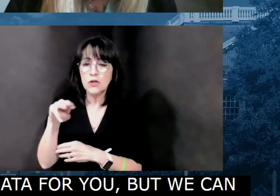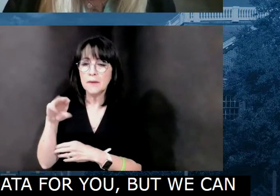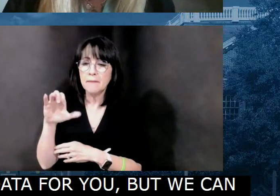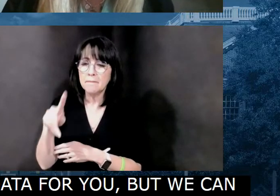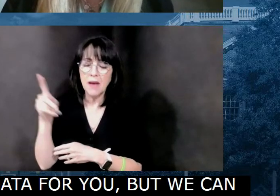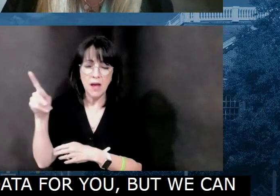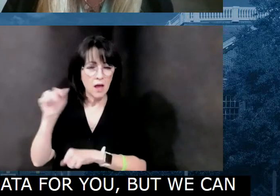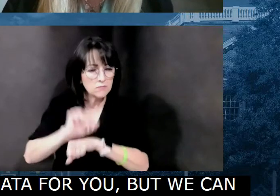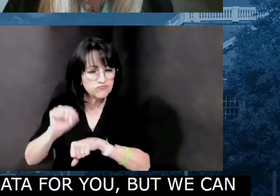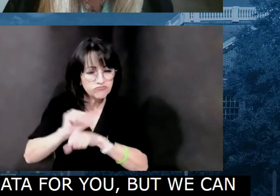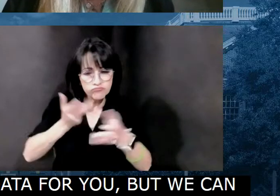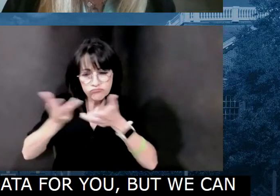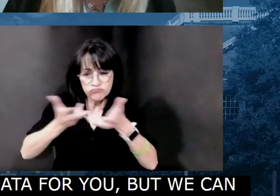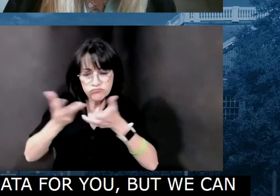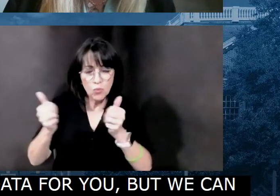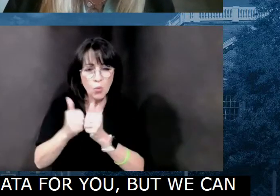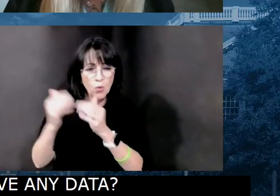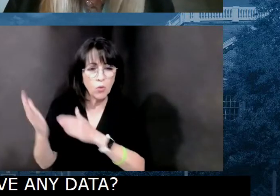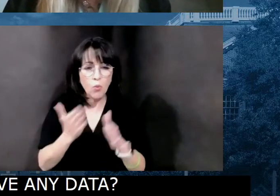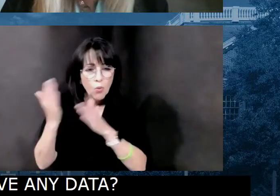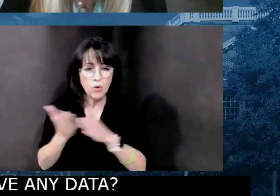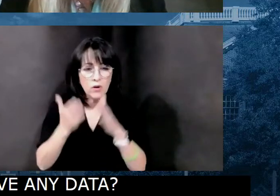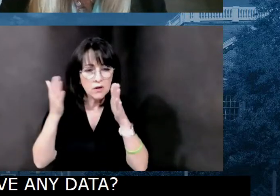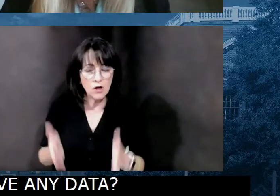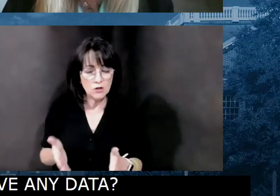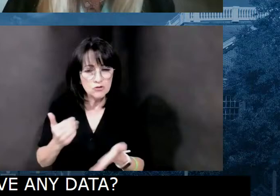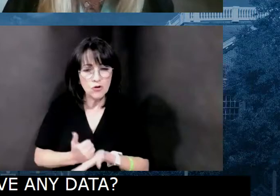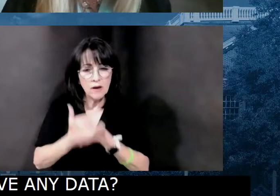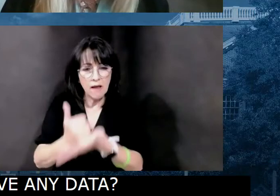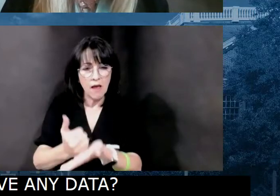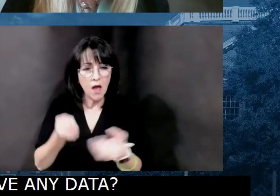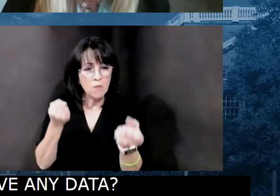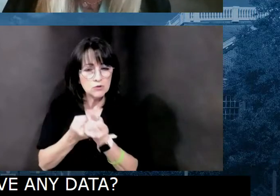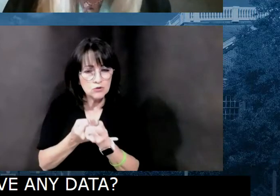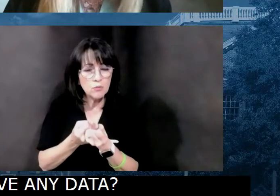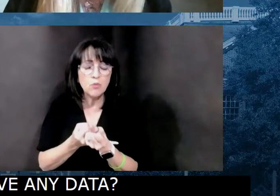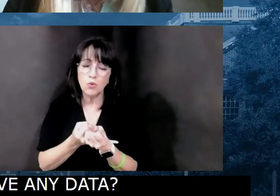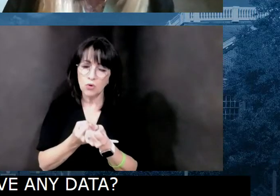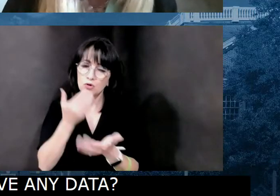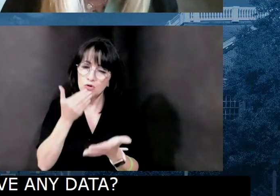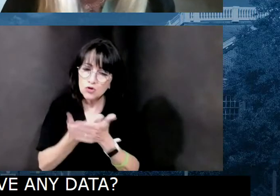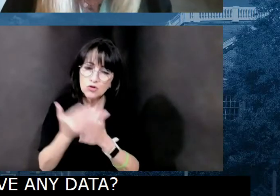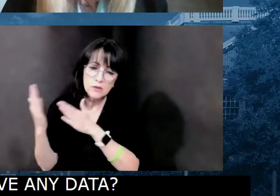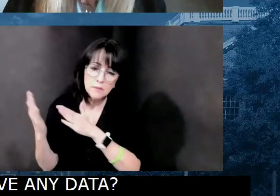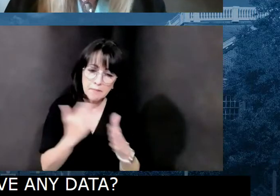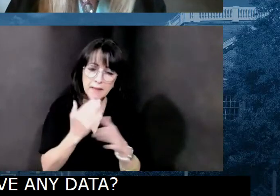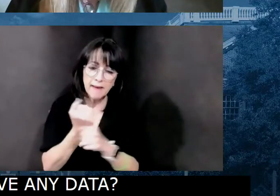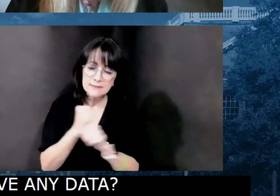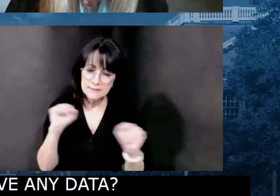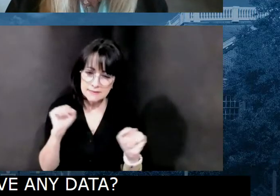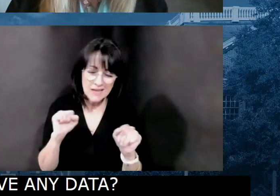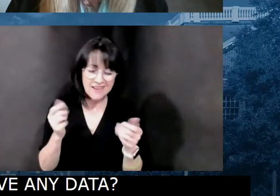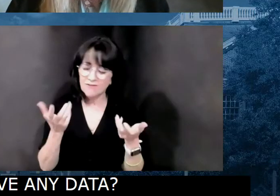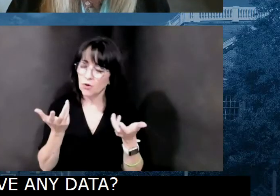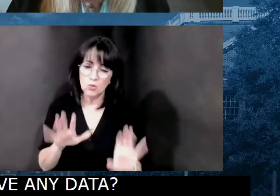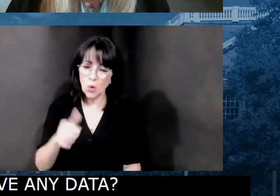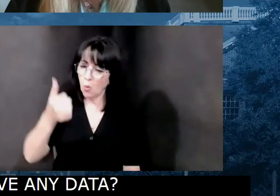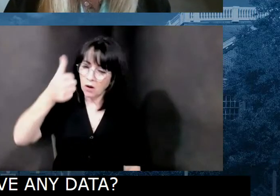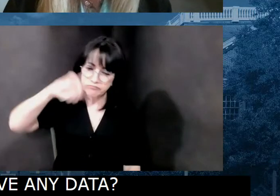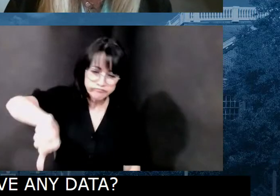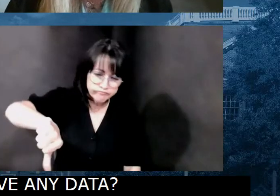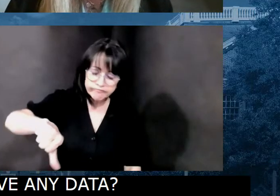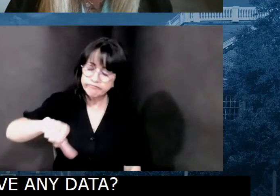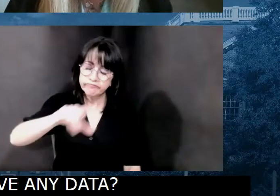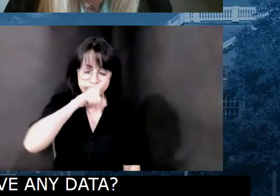organizers to help support a safe plan and not to reject plans, but to make